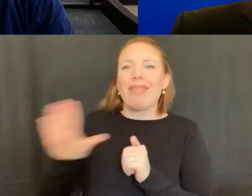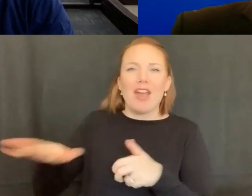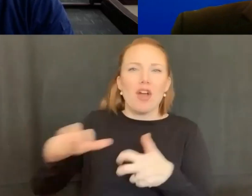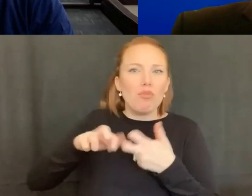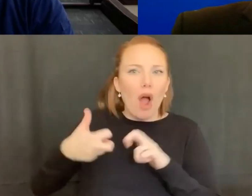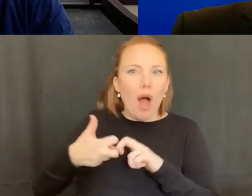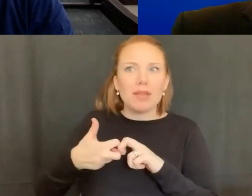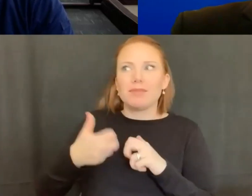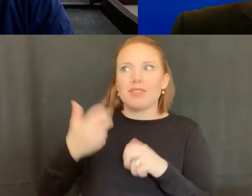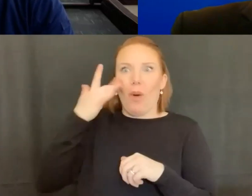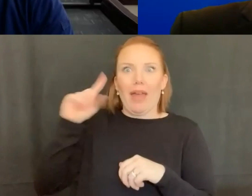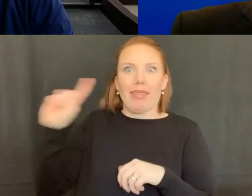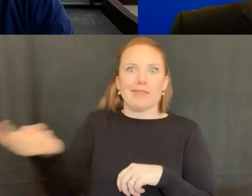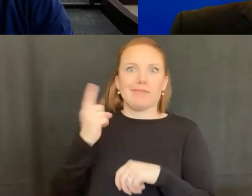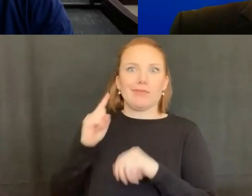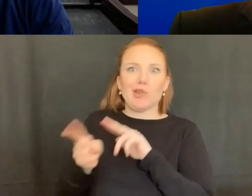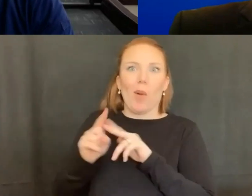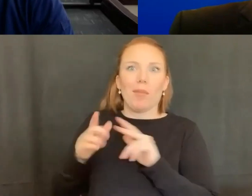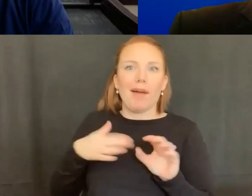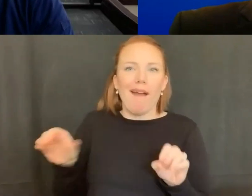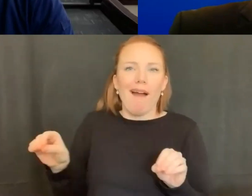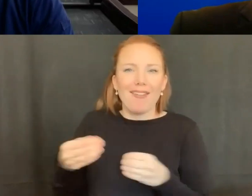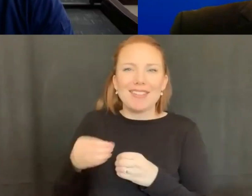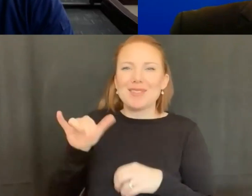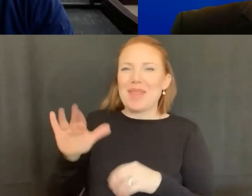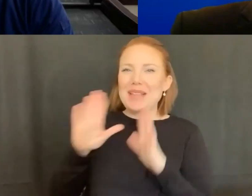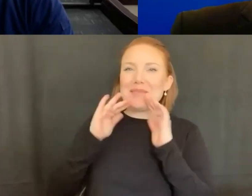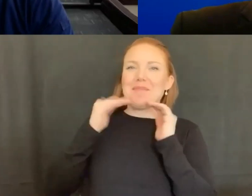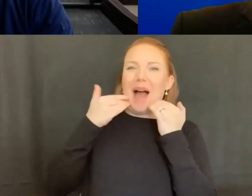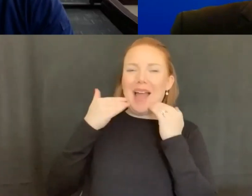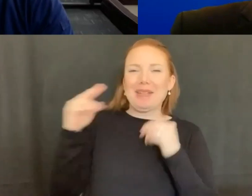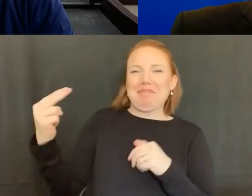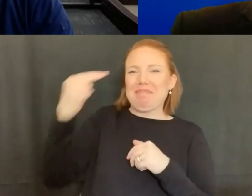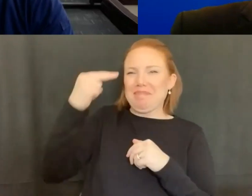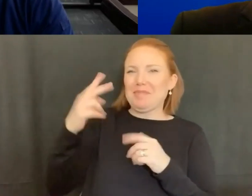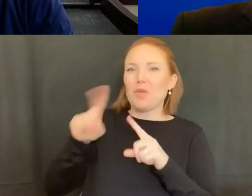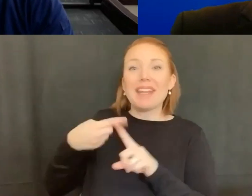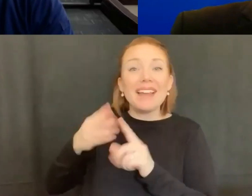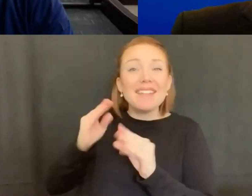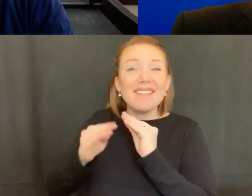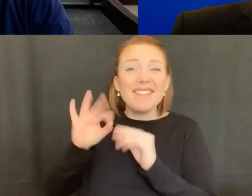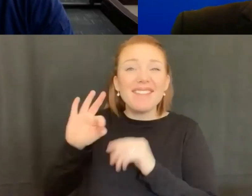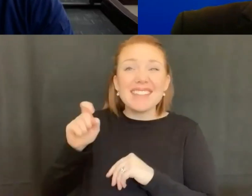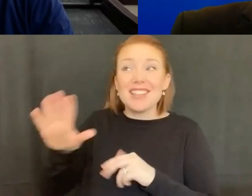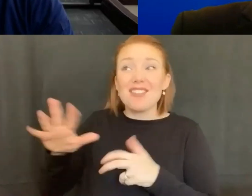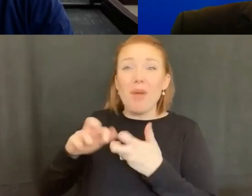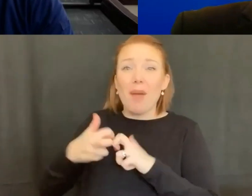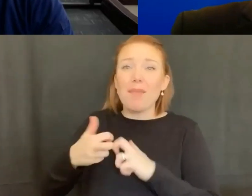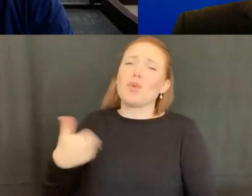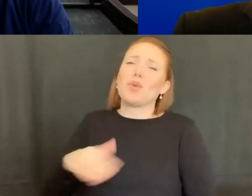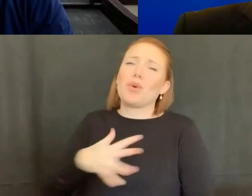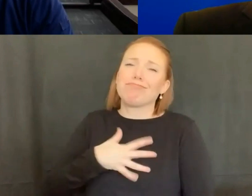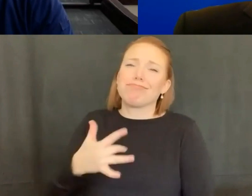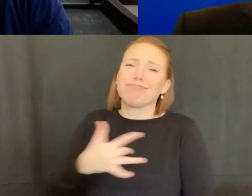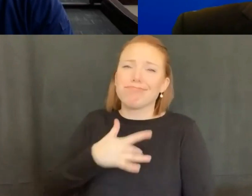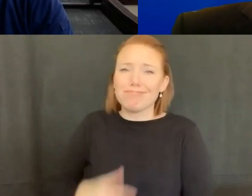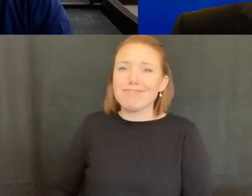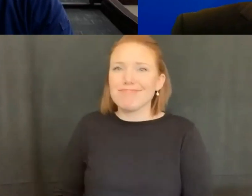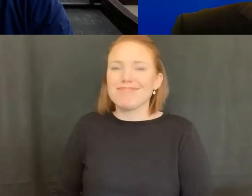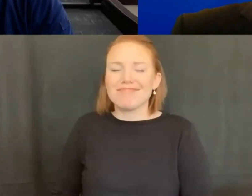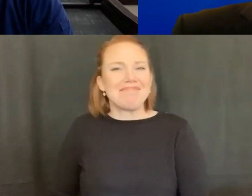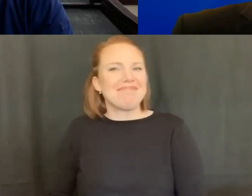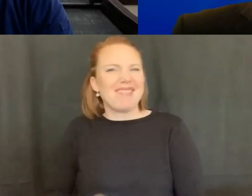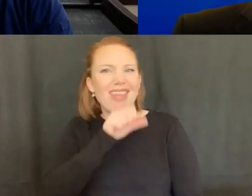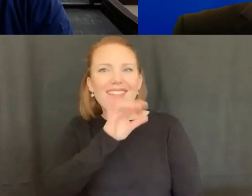them to my office. So that smile that I get when I've fixed something for somebody is priceless. Love that.